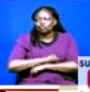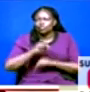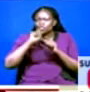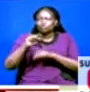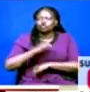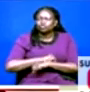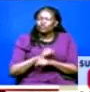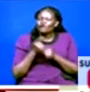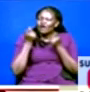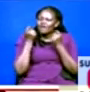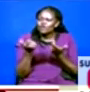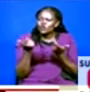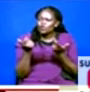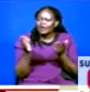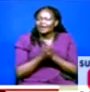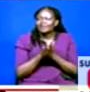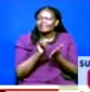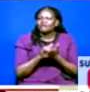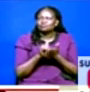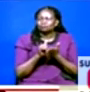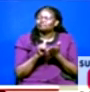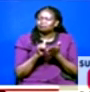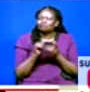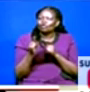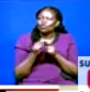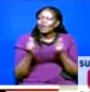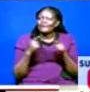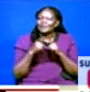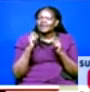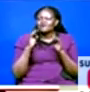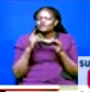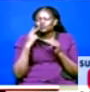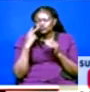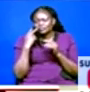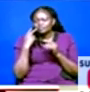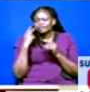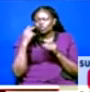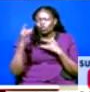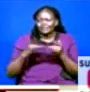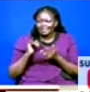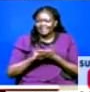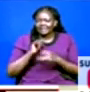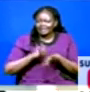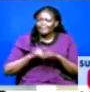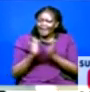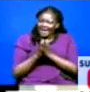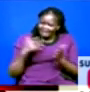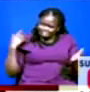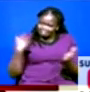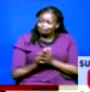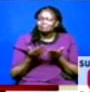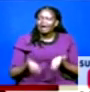small numbers, and that was manageable. Now, if you look at that time and now, you'll understand